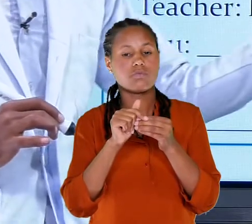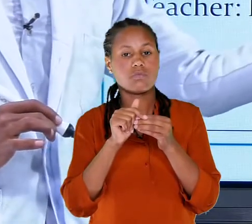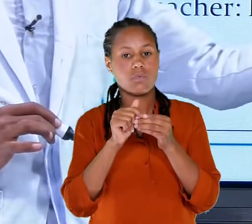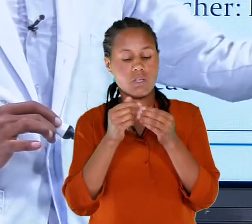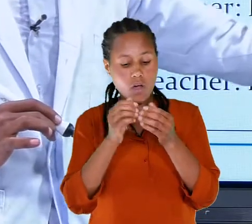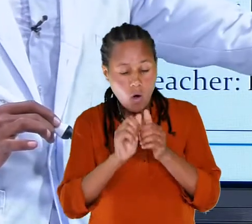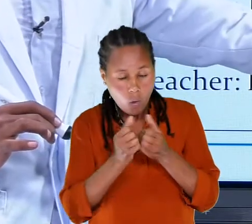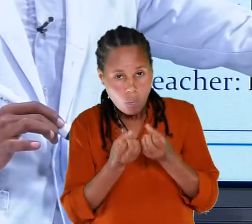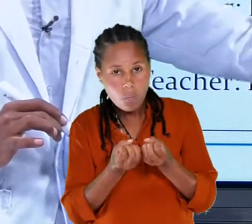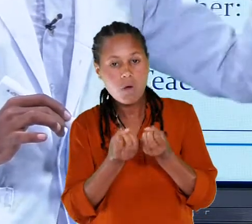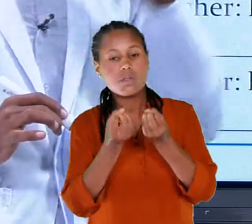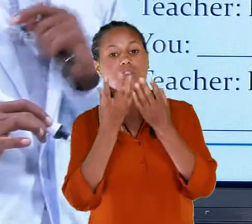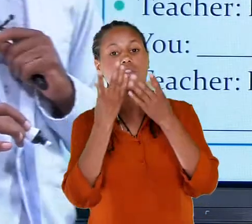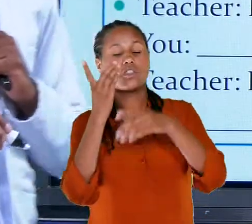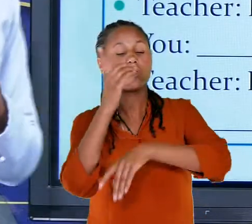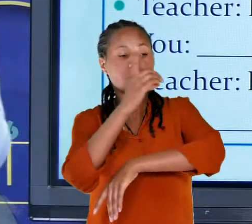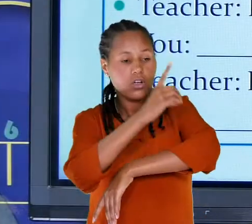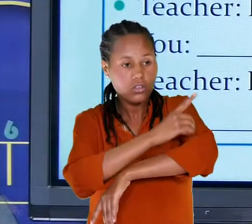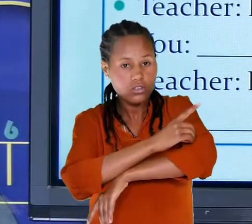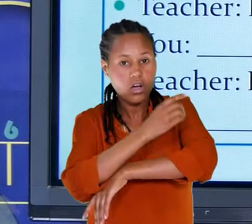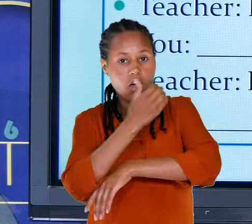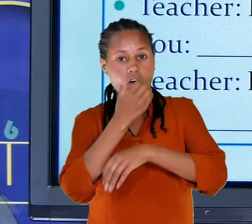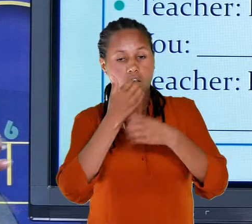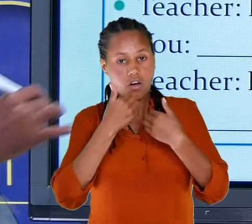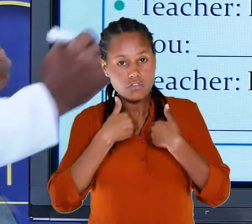How many days are there in a week?